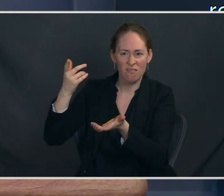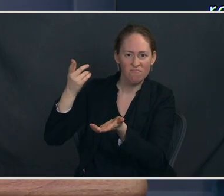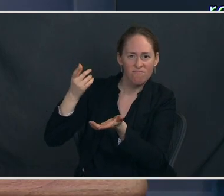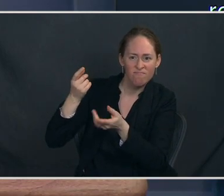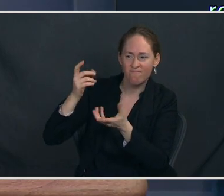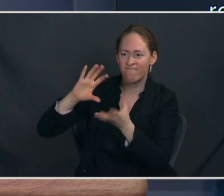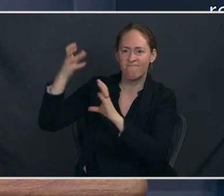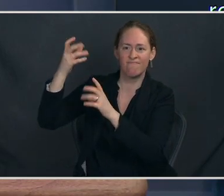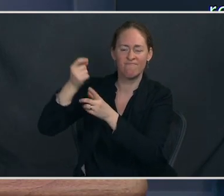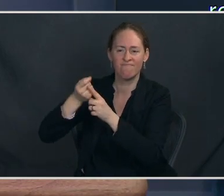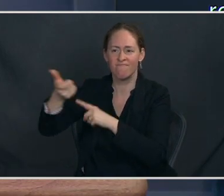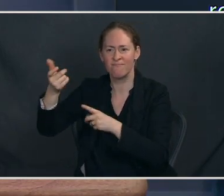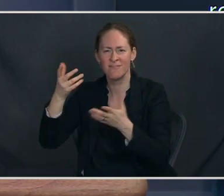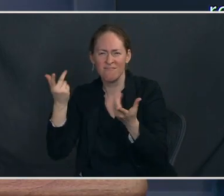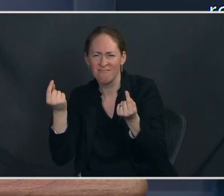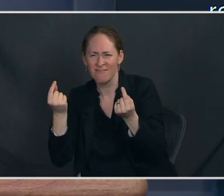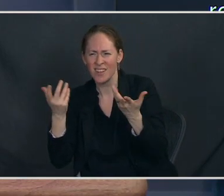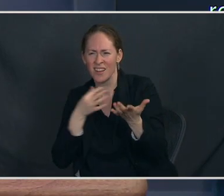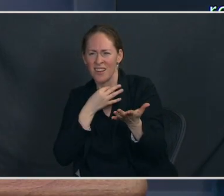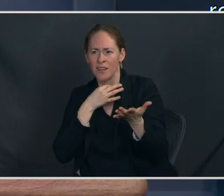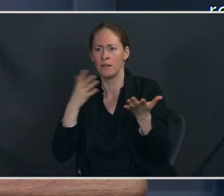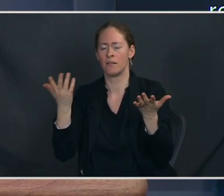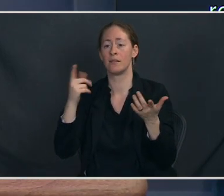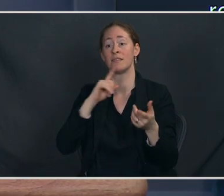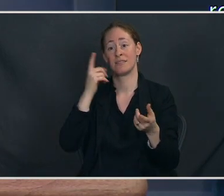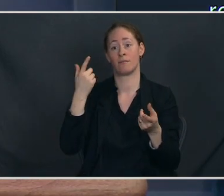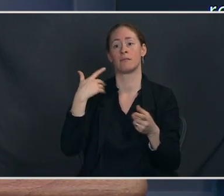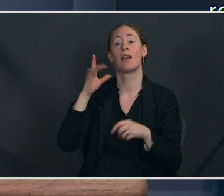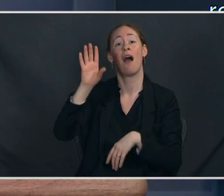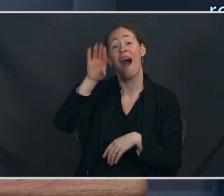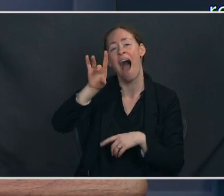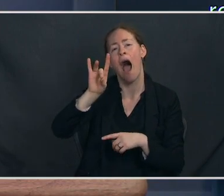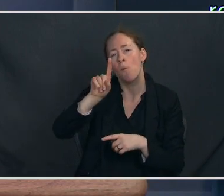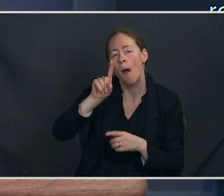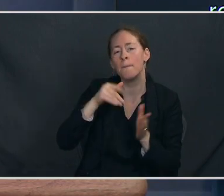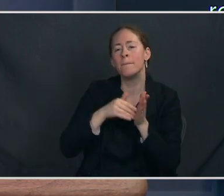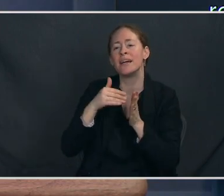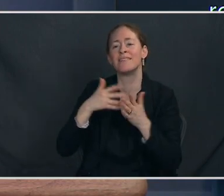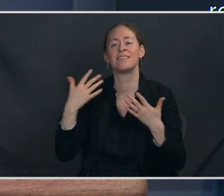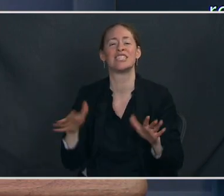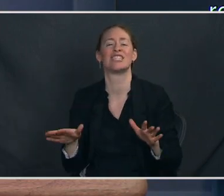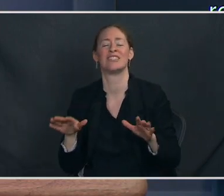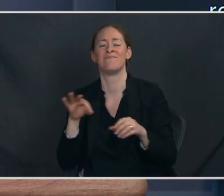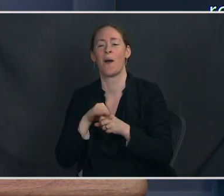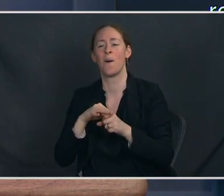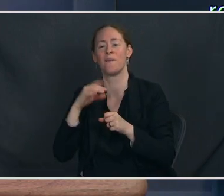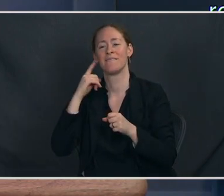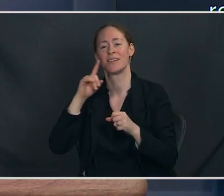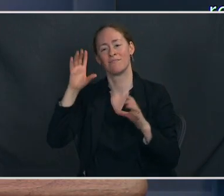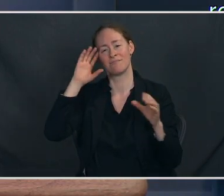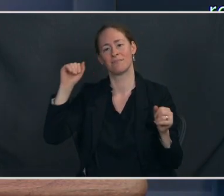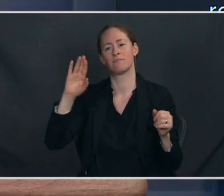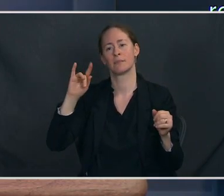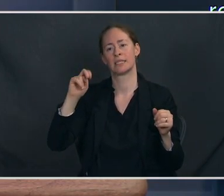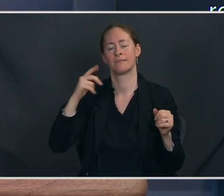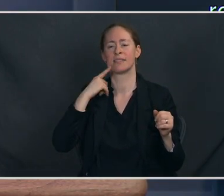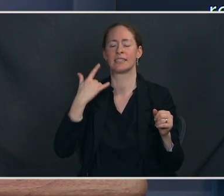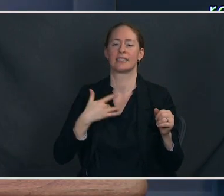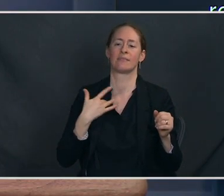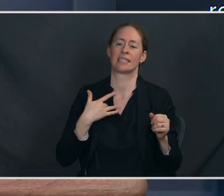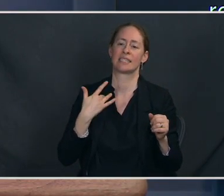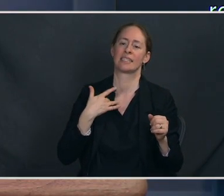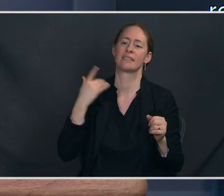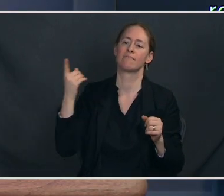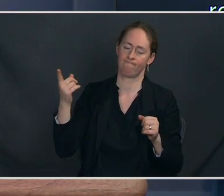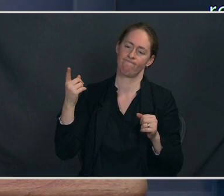elected by 81 million Americans, in part because they believed that he was somebody who could help bring the country